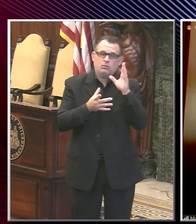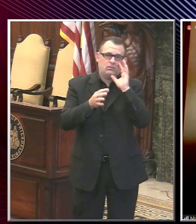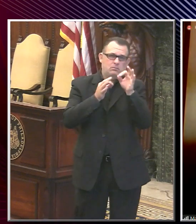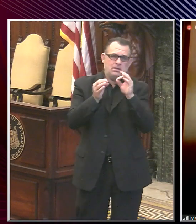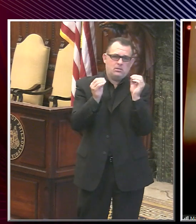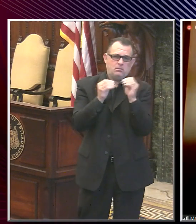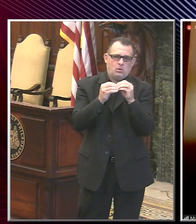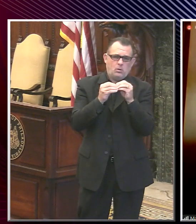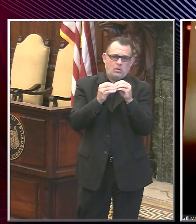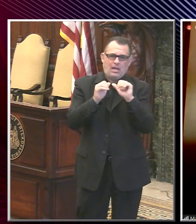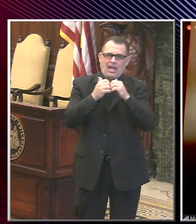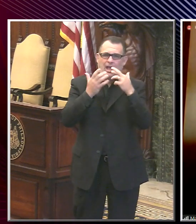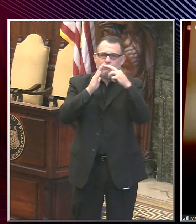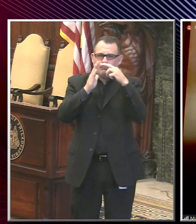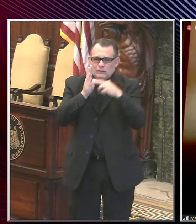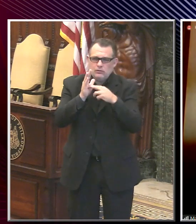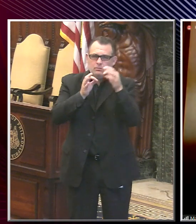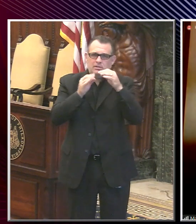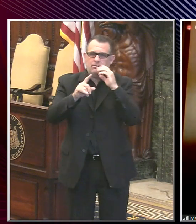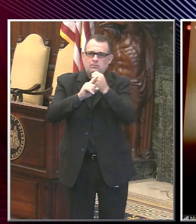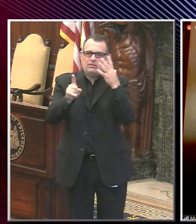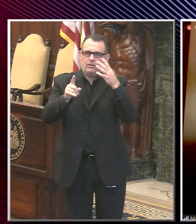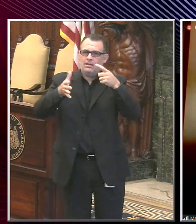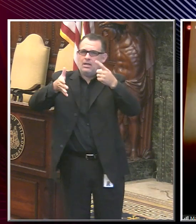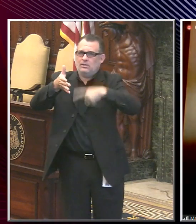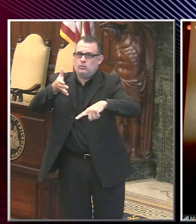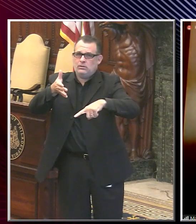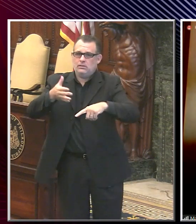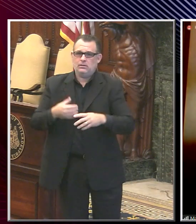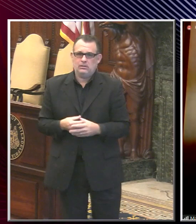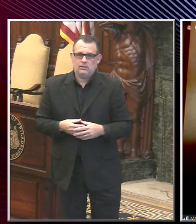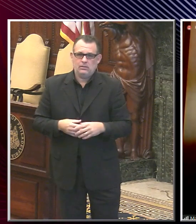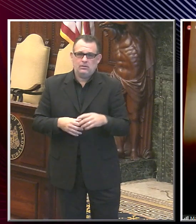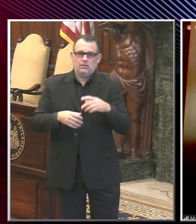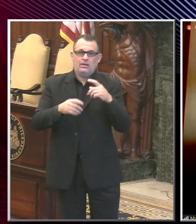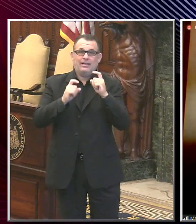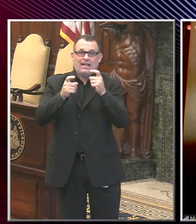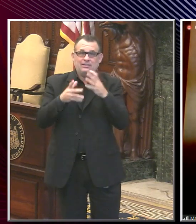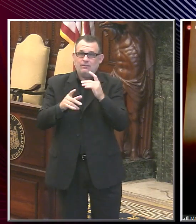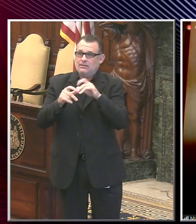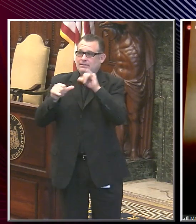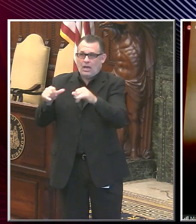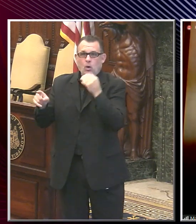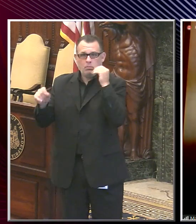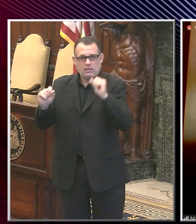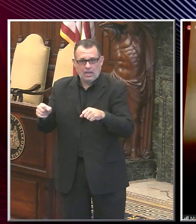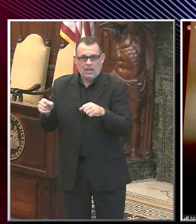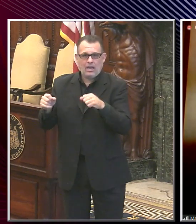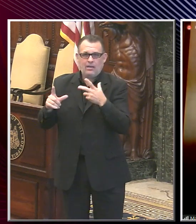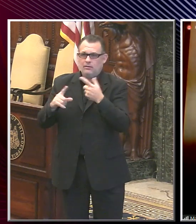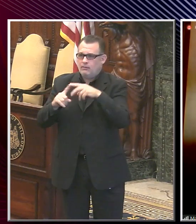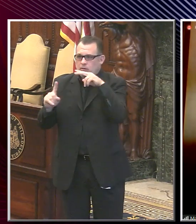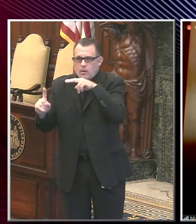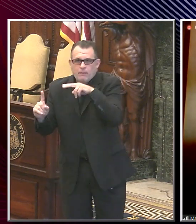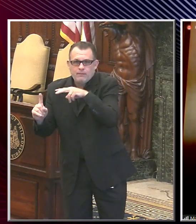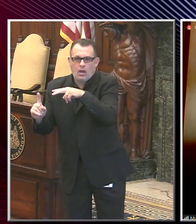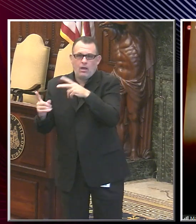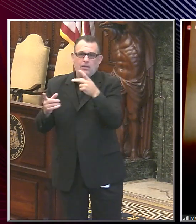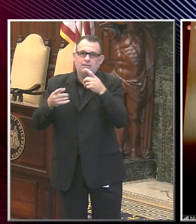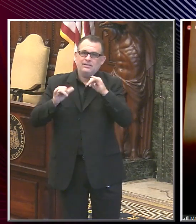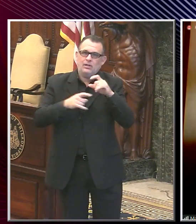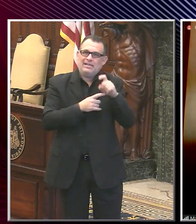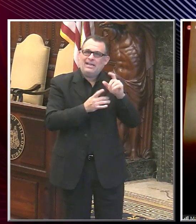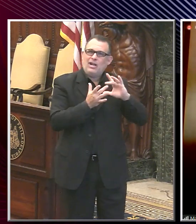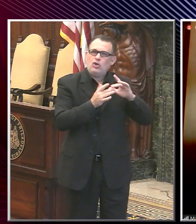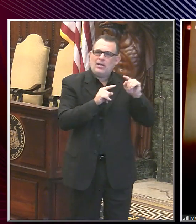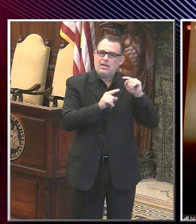next week. And by the way, caregivers who can stay home to supervise their child but still need internet access for digital learning